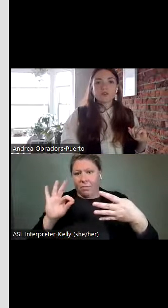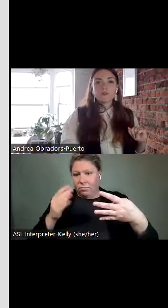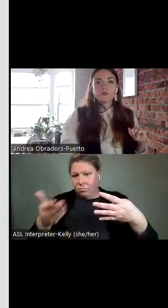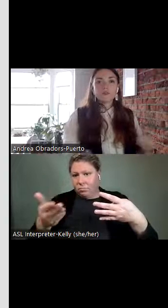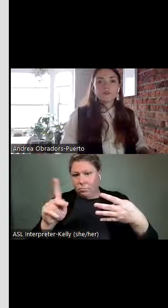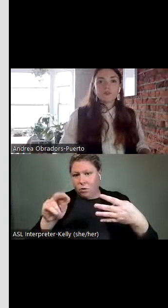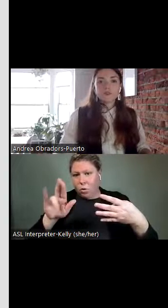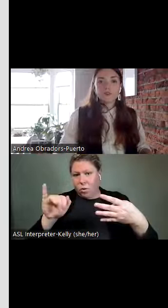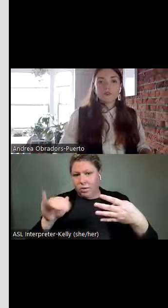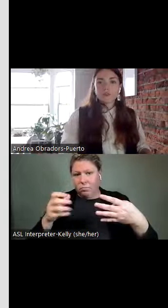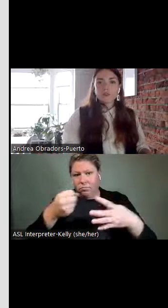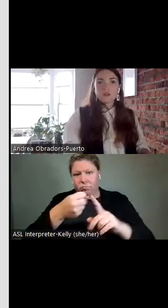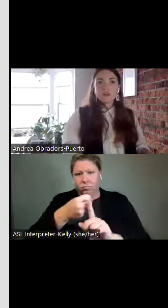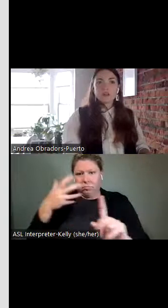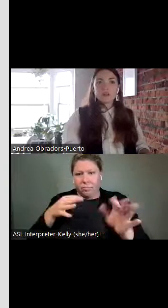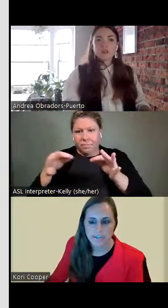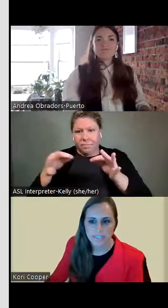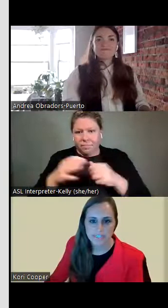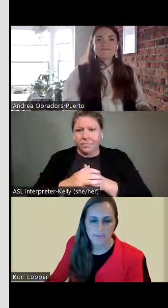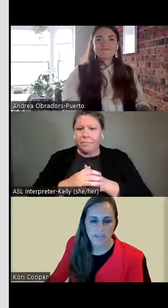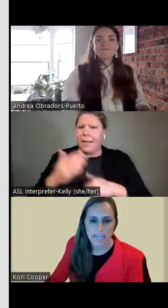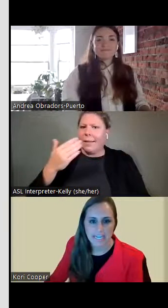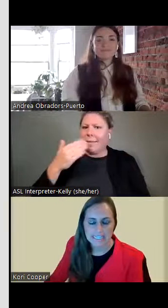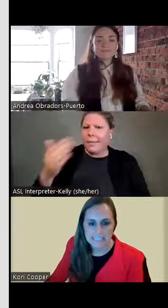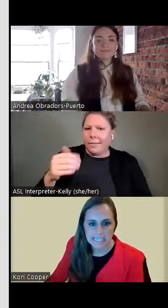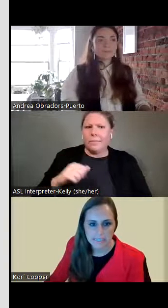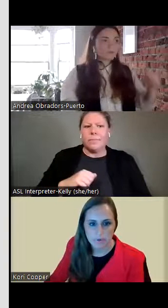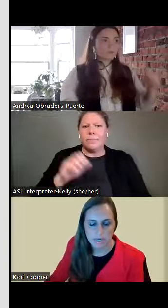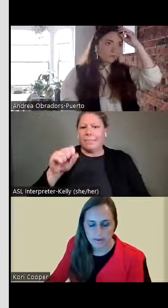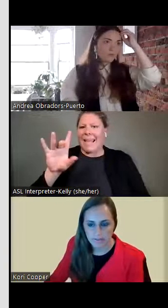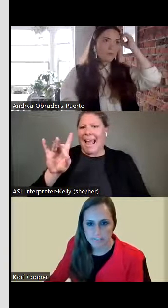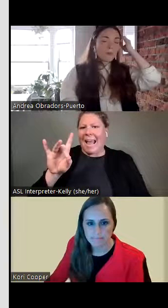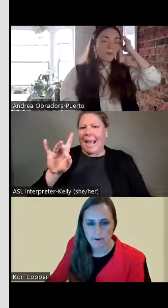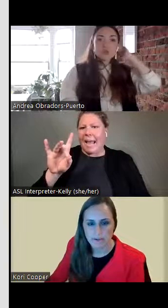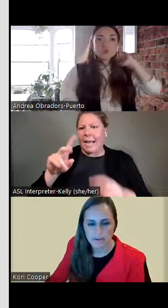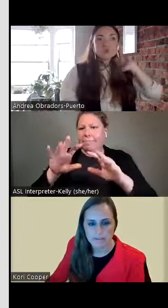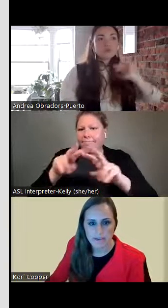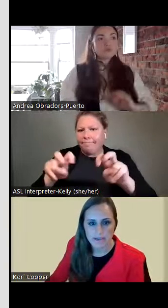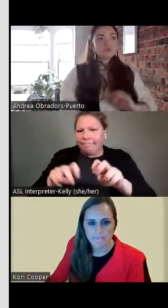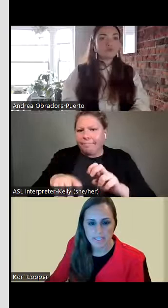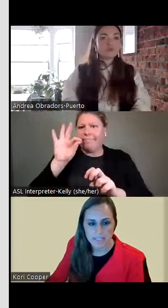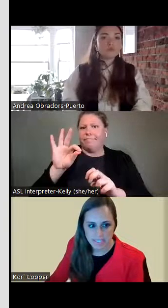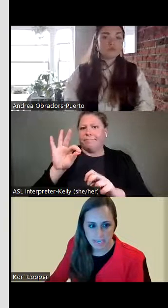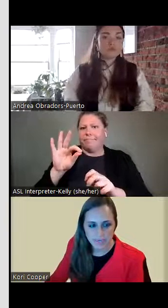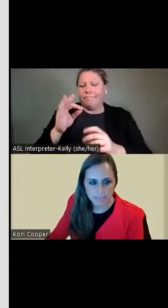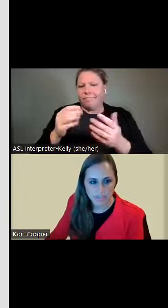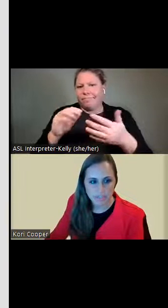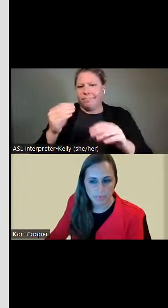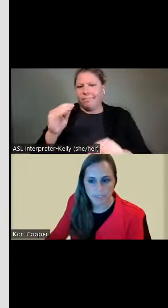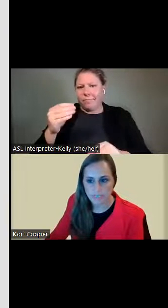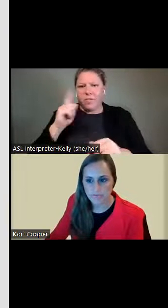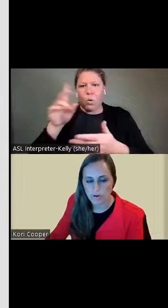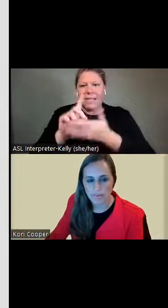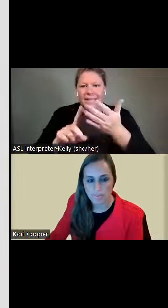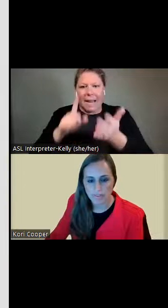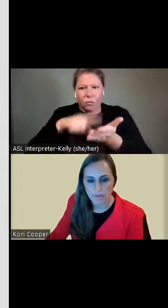you. Sure, thanks, Andrea. So as Andrea said, we had 8 insights that were uncovered as part of the design research, and we're